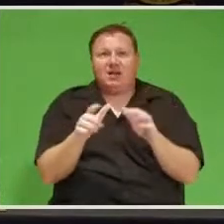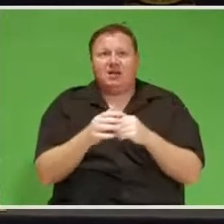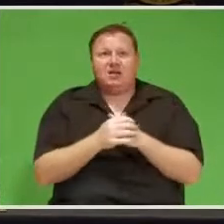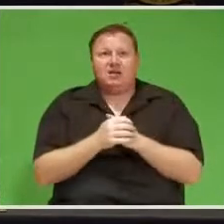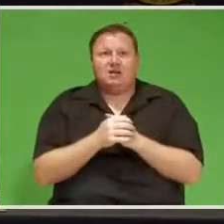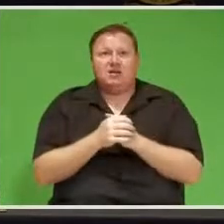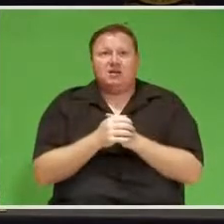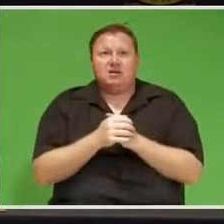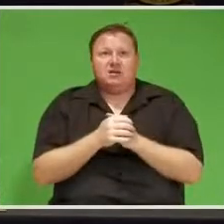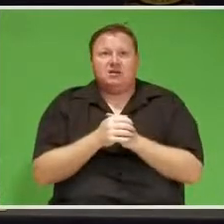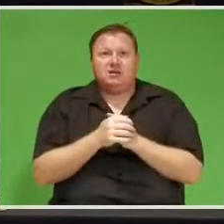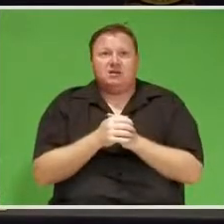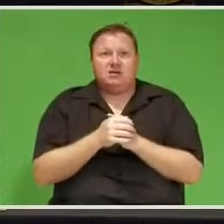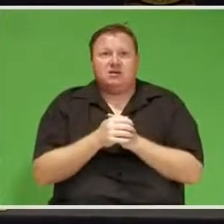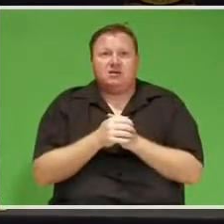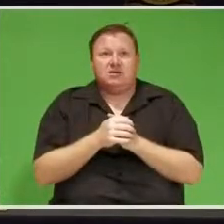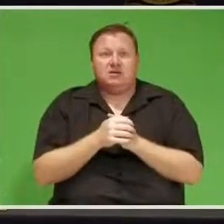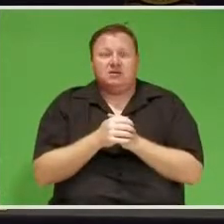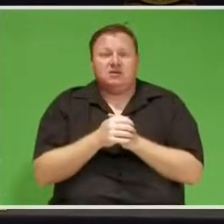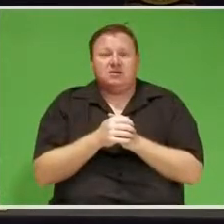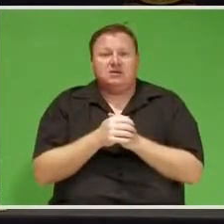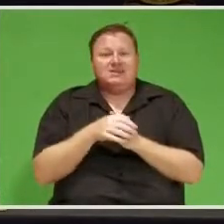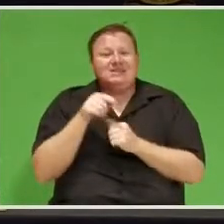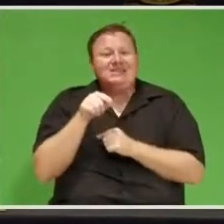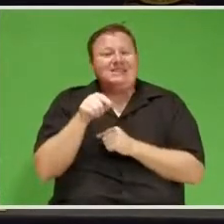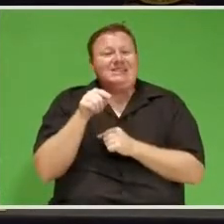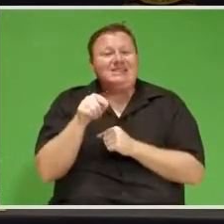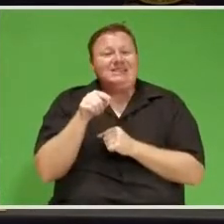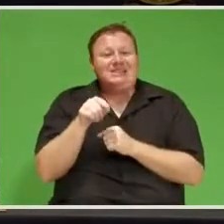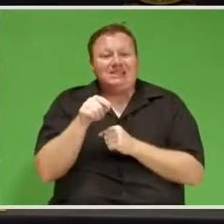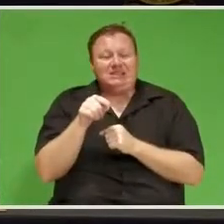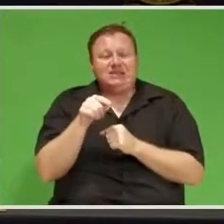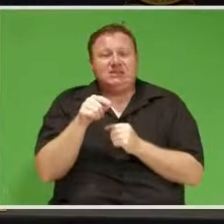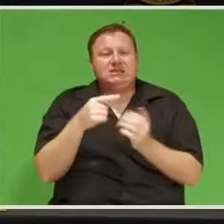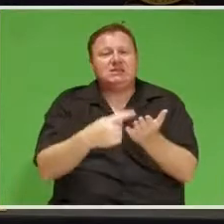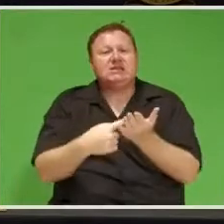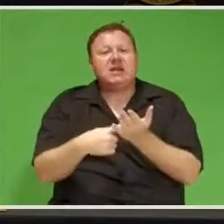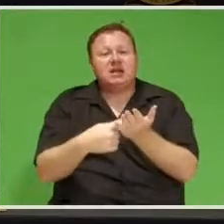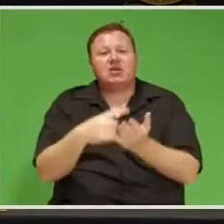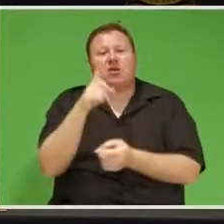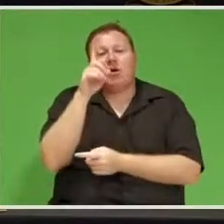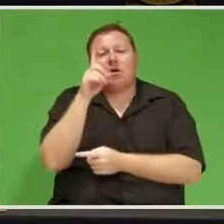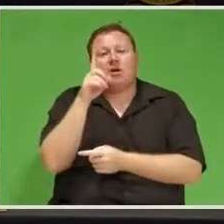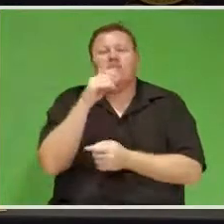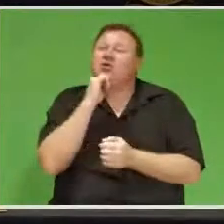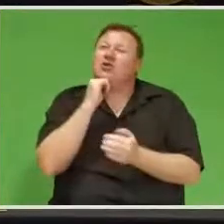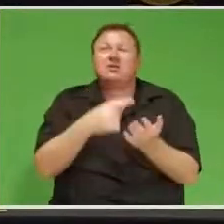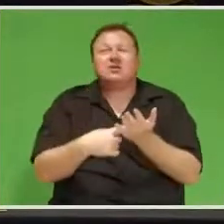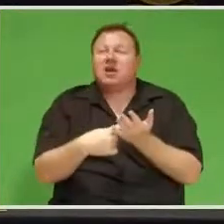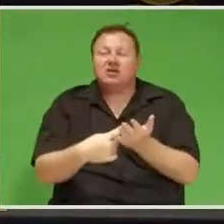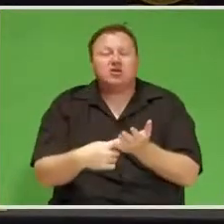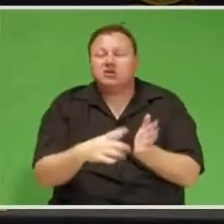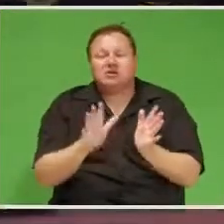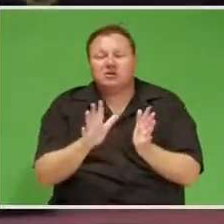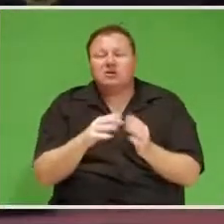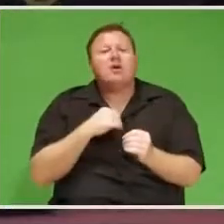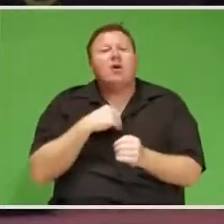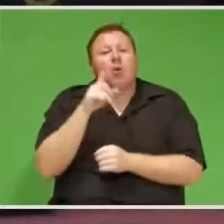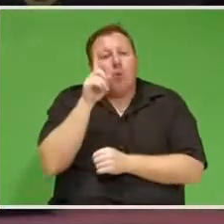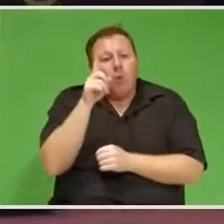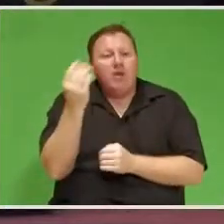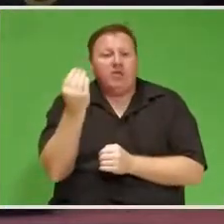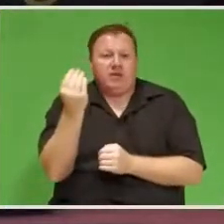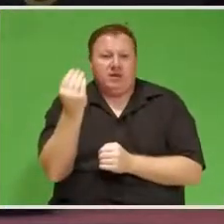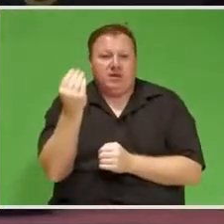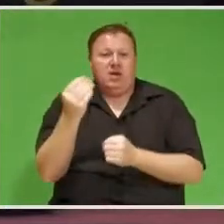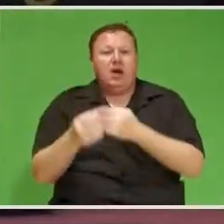And this has been called in order to discuss one item, in fact, not a discussion, for the president to